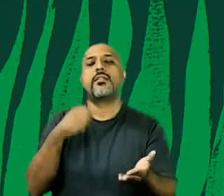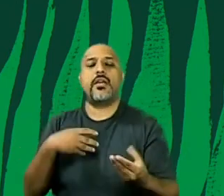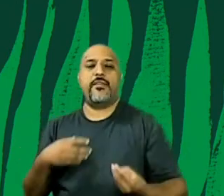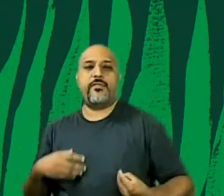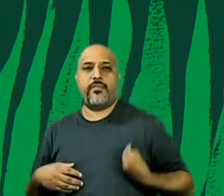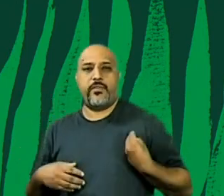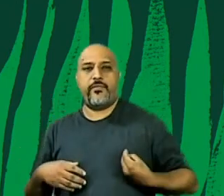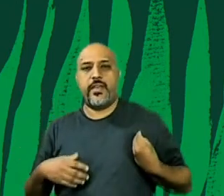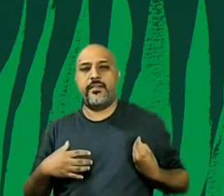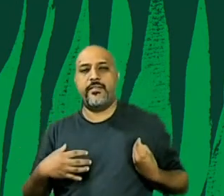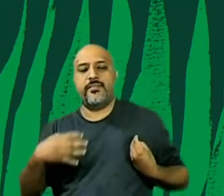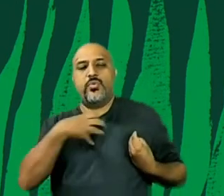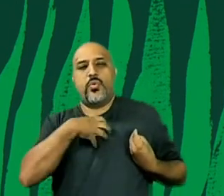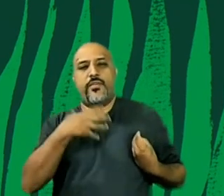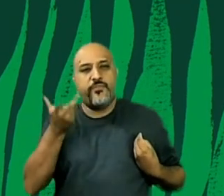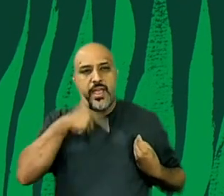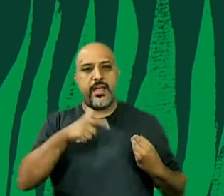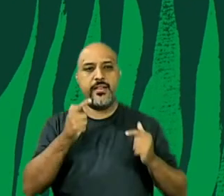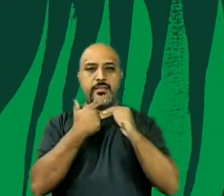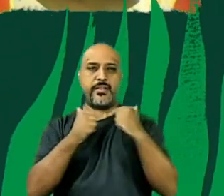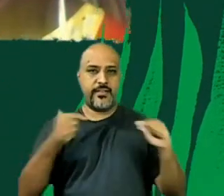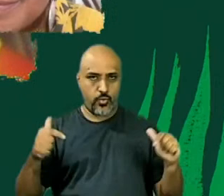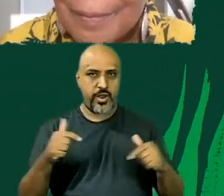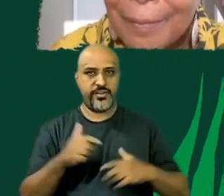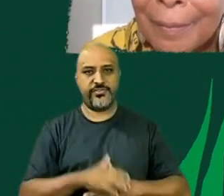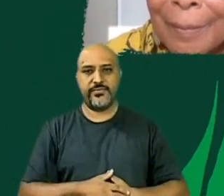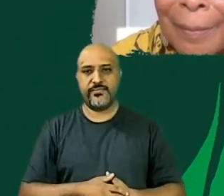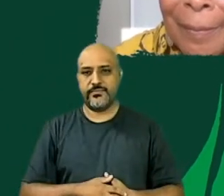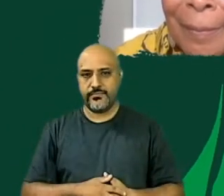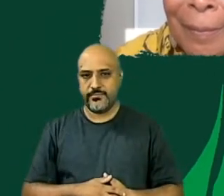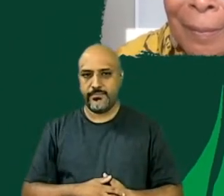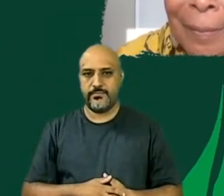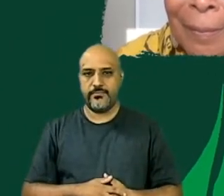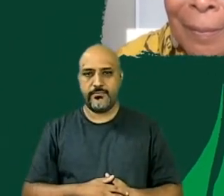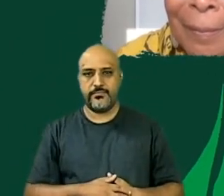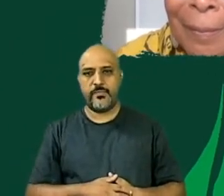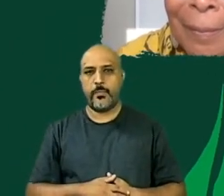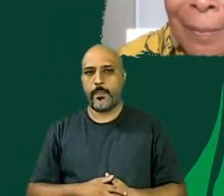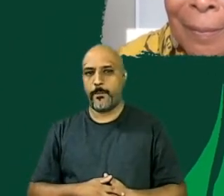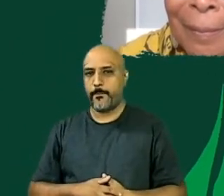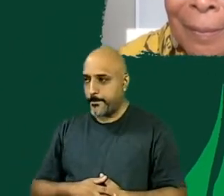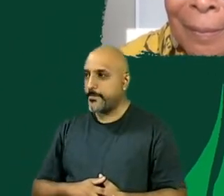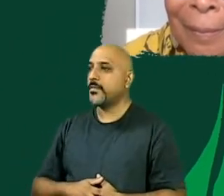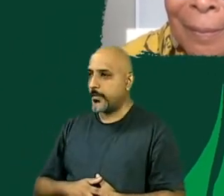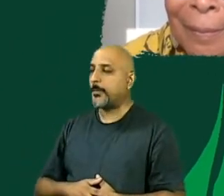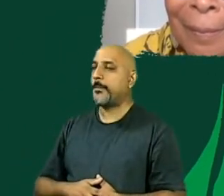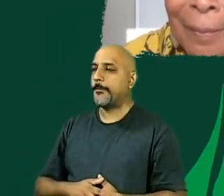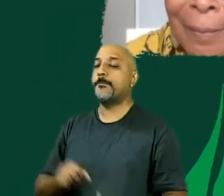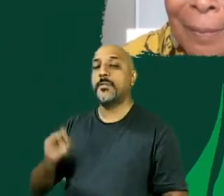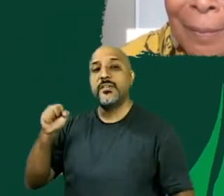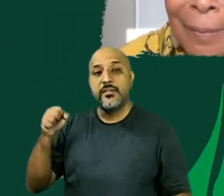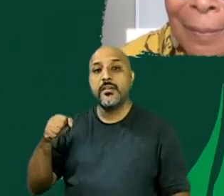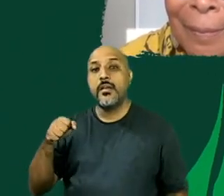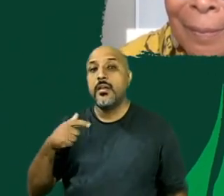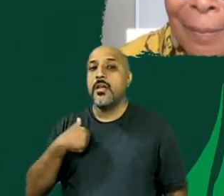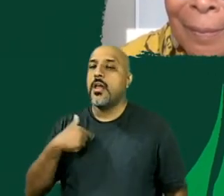of writing experience and effect in your language. Yes, and I think, Djamila,